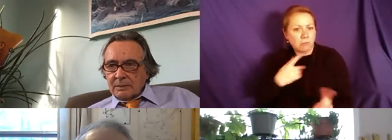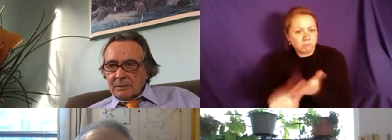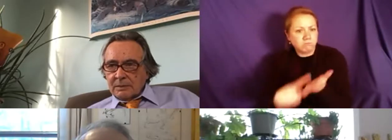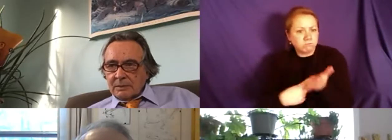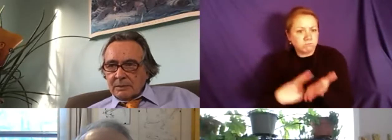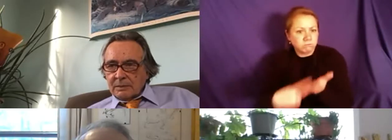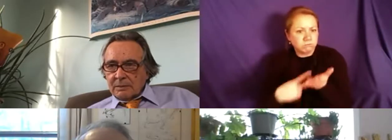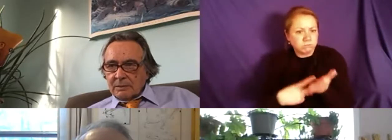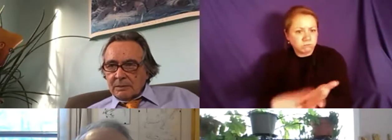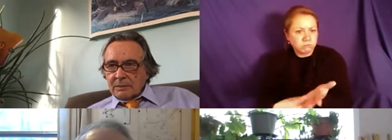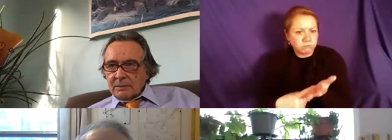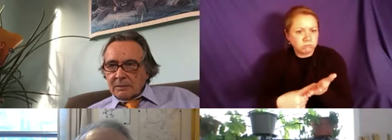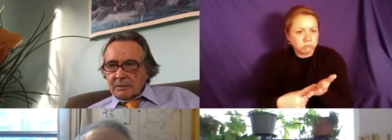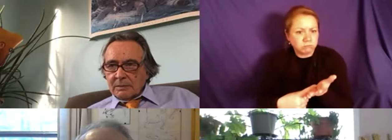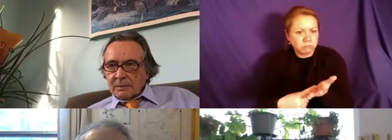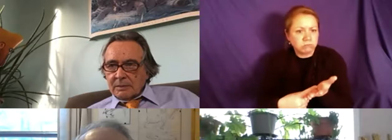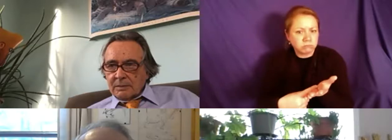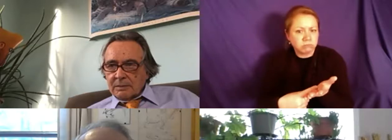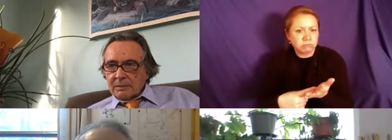know,